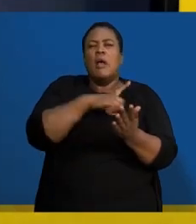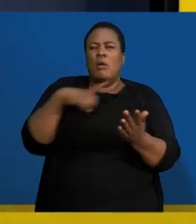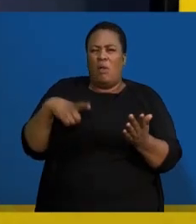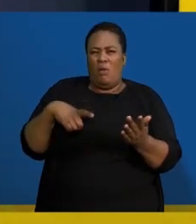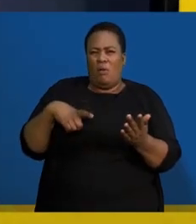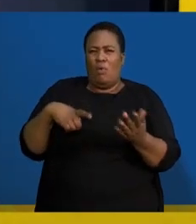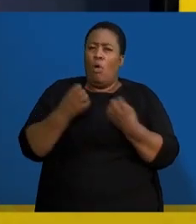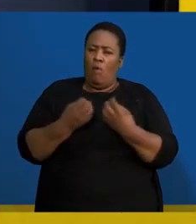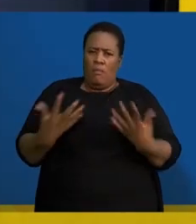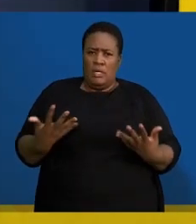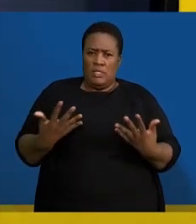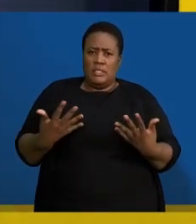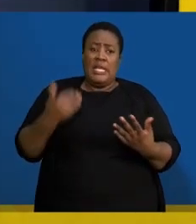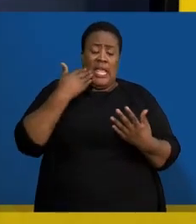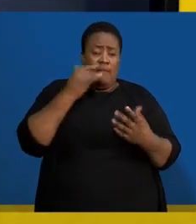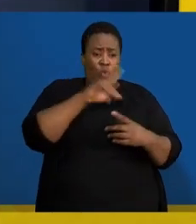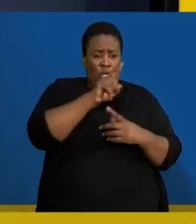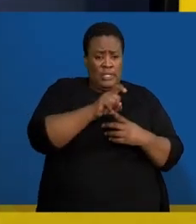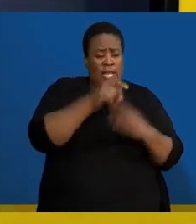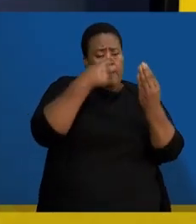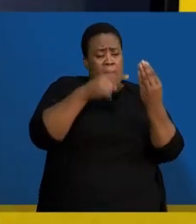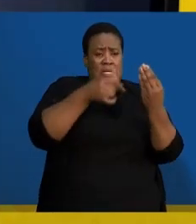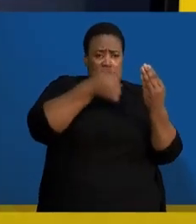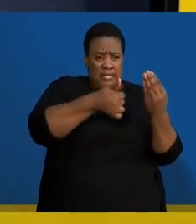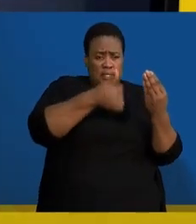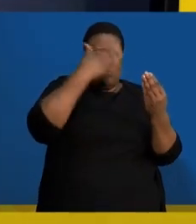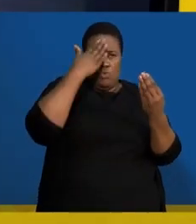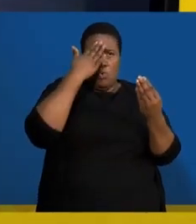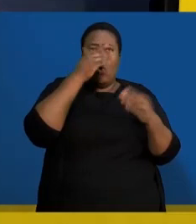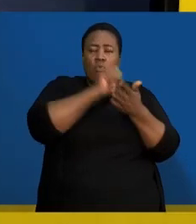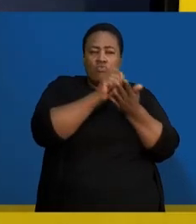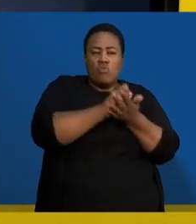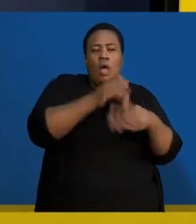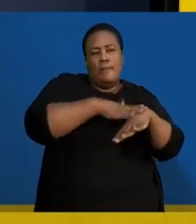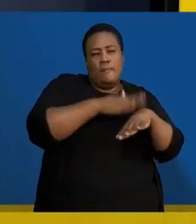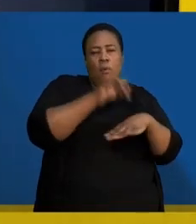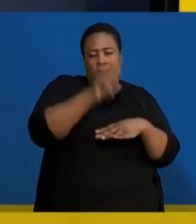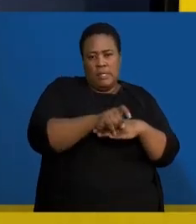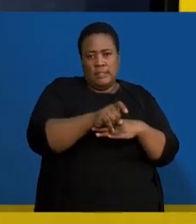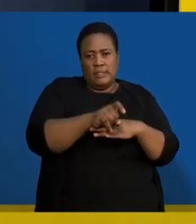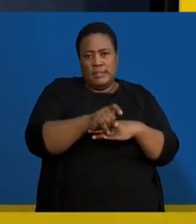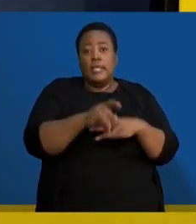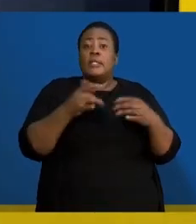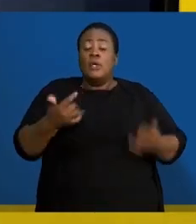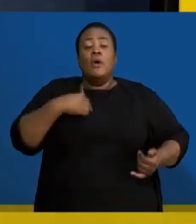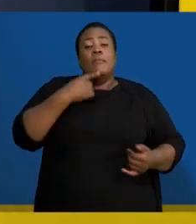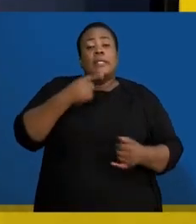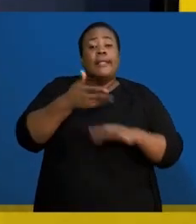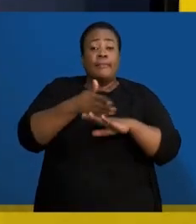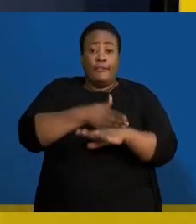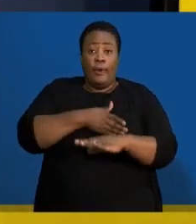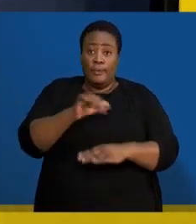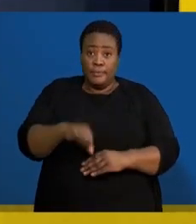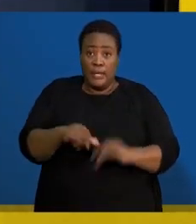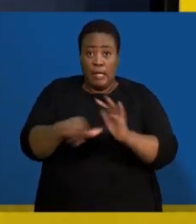question that is worth 6 marks. Then you know that you will have to write more for that question. So, as I said before, guys, it's